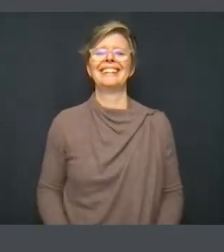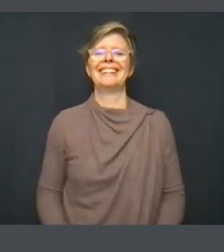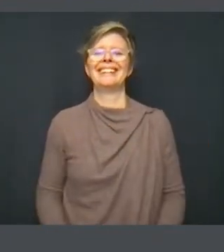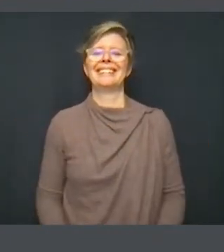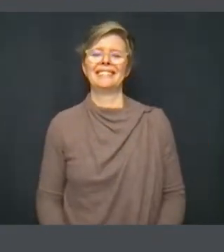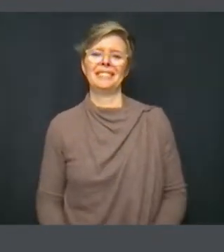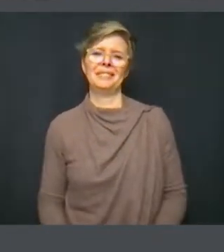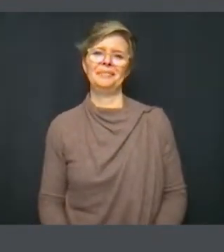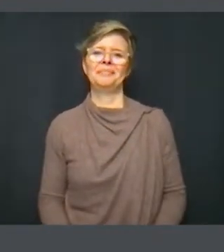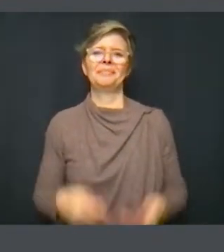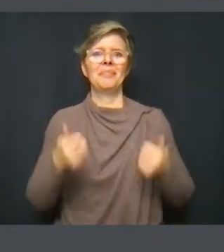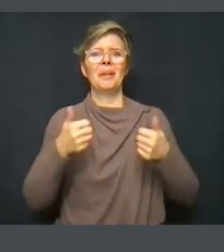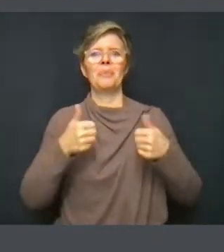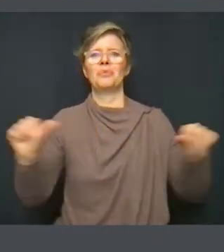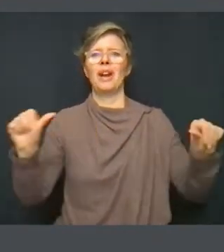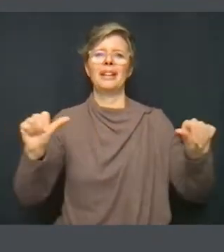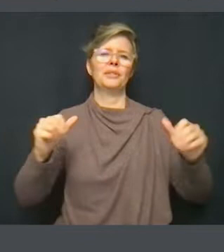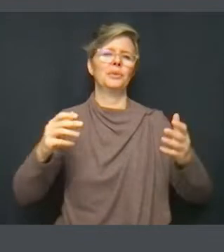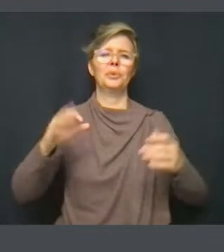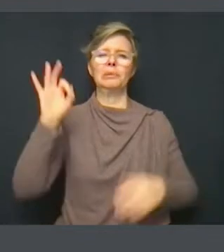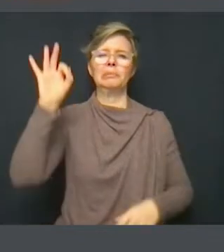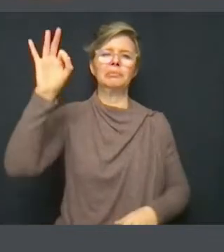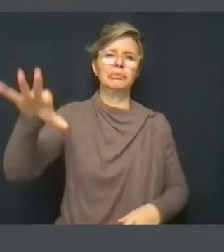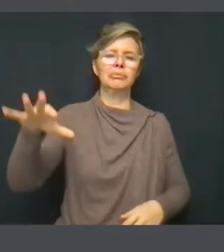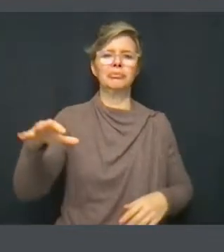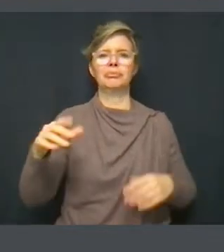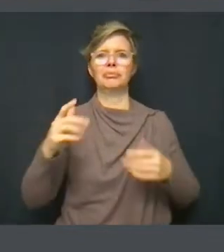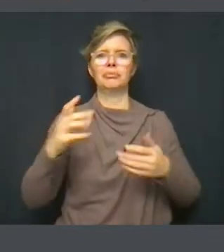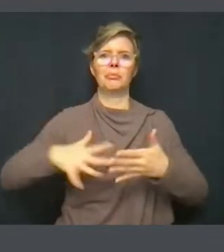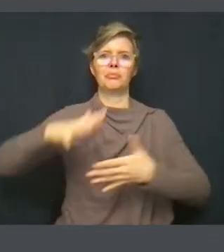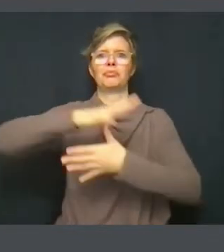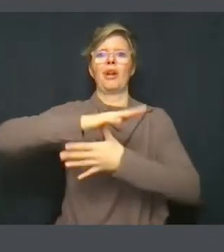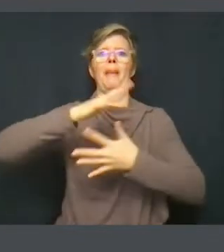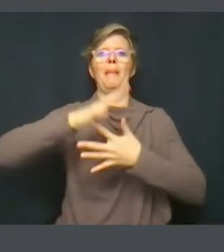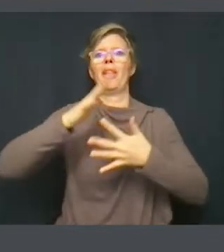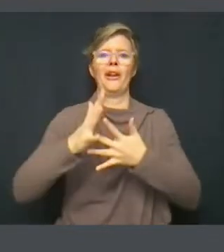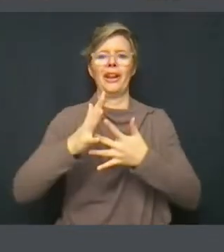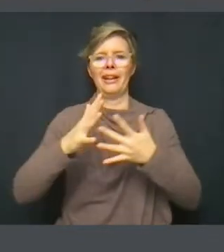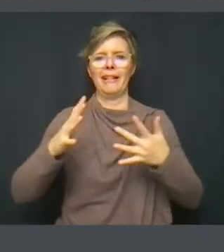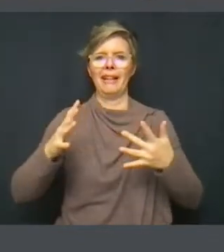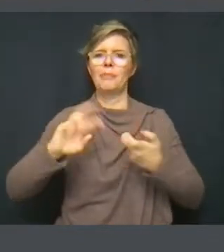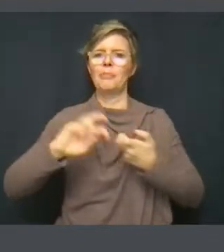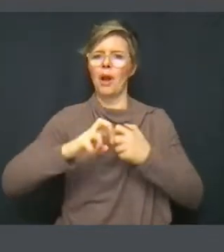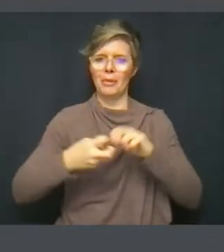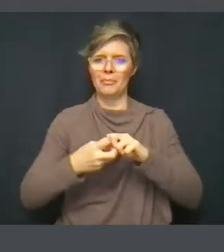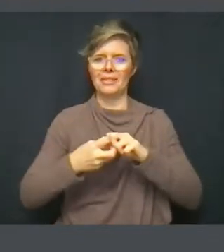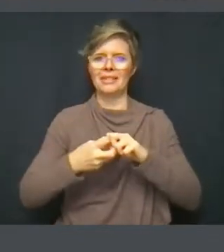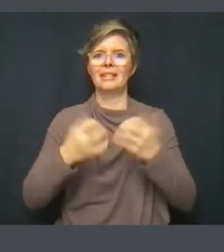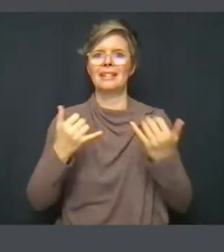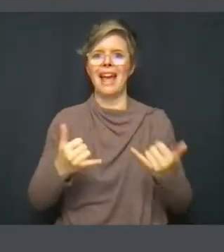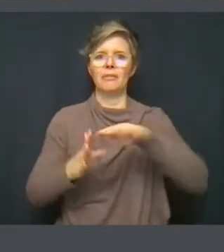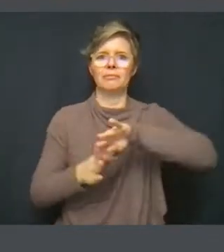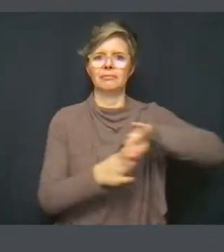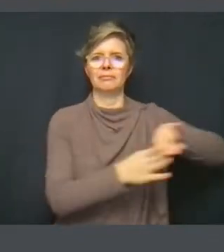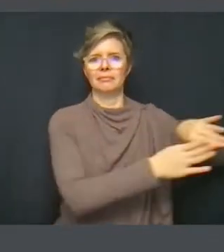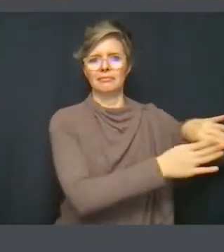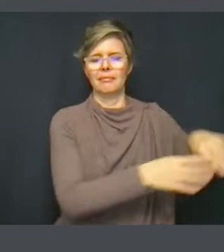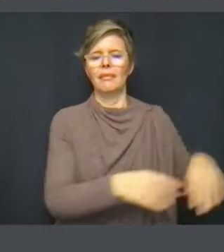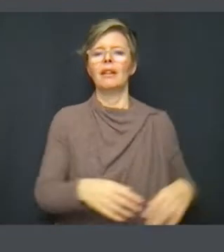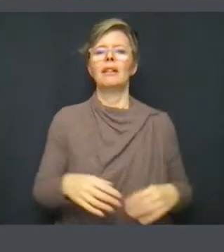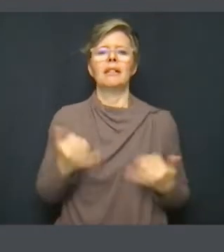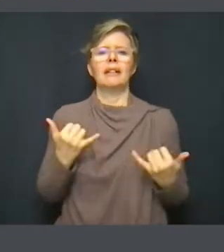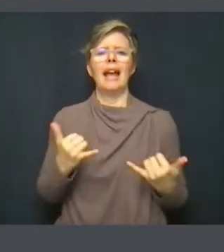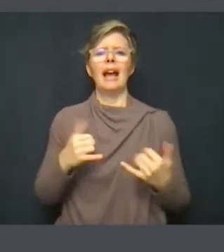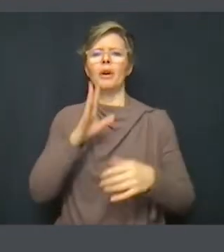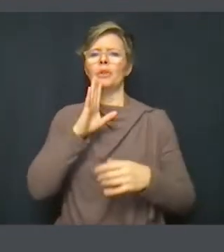bring up kind of the big issues, right? Now let's shift into clinical mode, right? Let's talk about